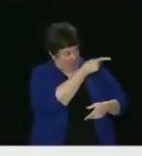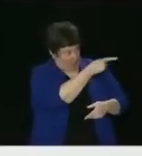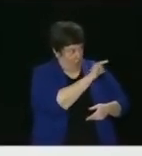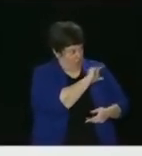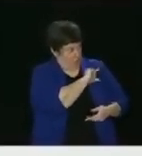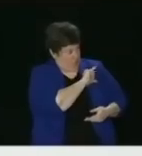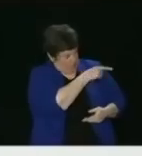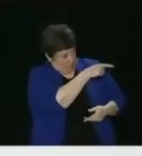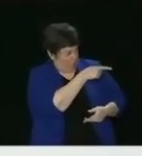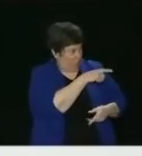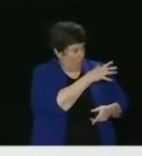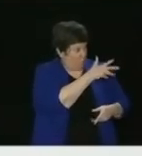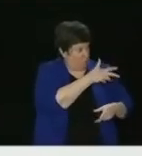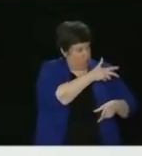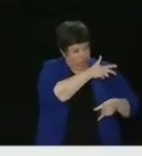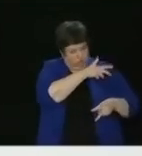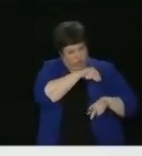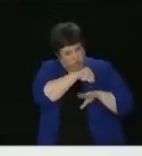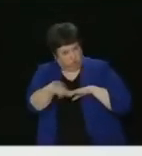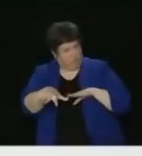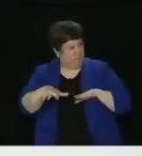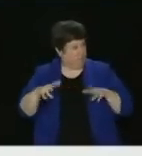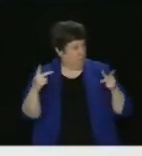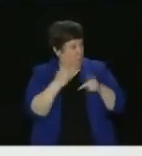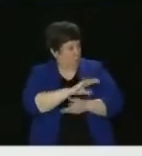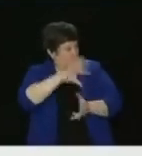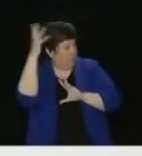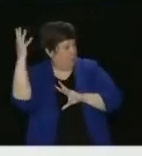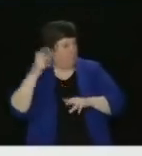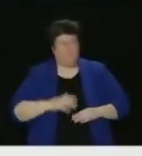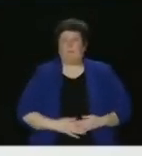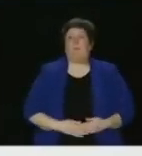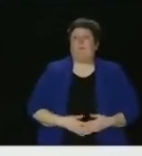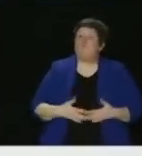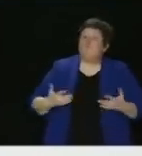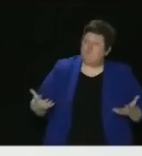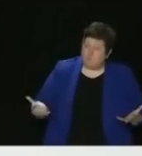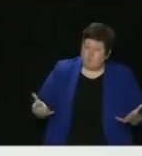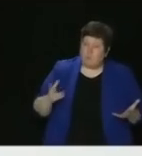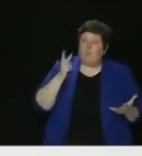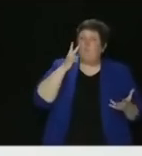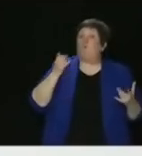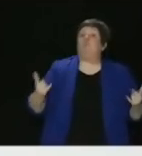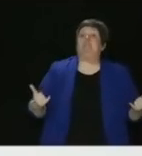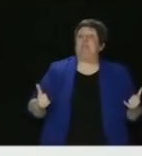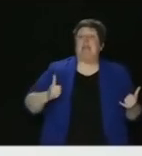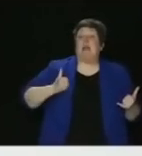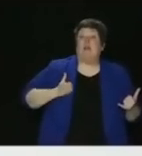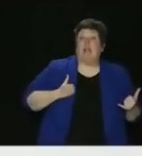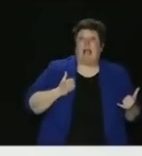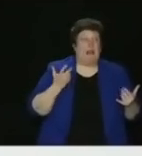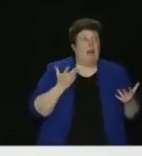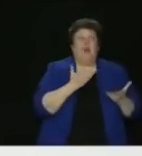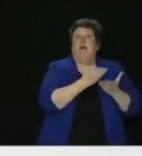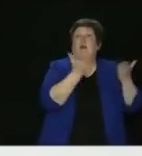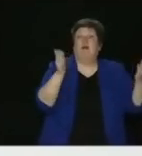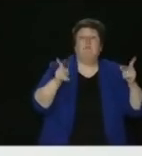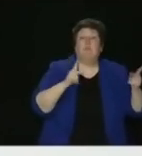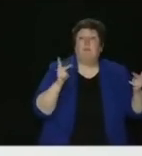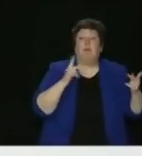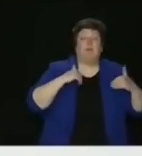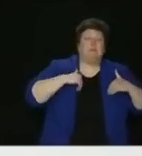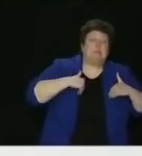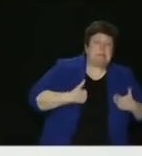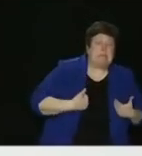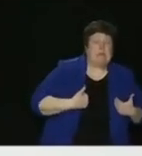Answer. What we've seen and what we are now seeing across Canada is that, of course, people are tired, frustrated, sick of the